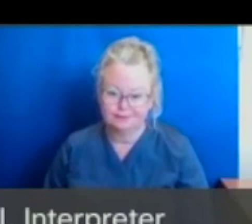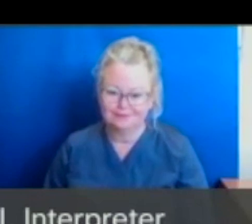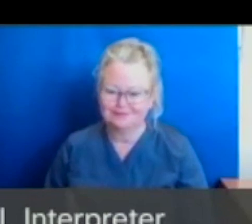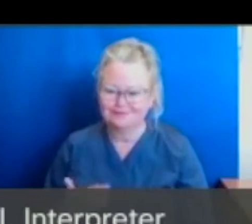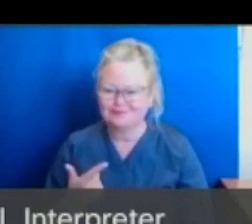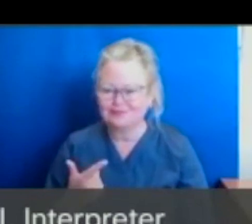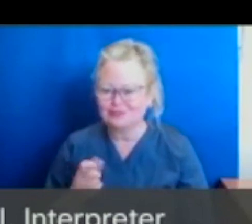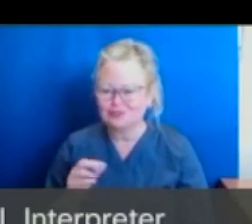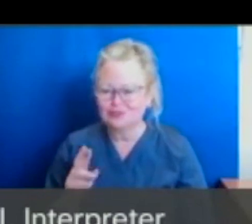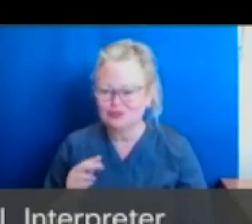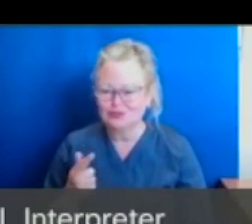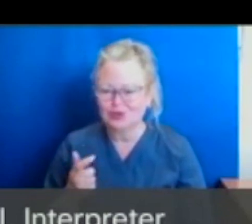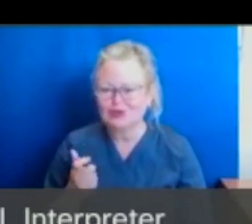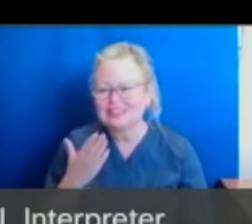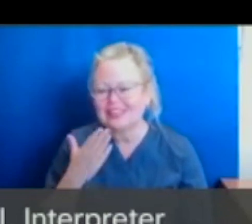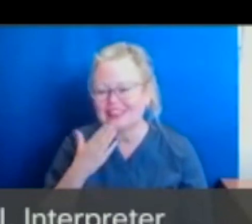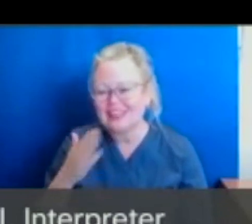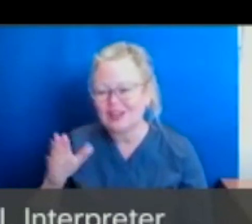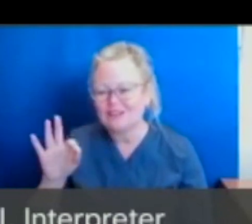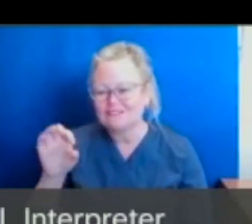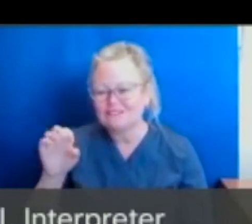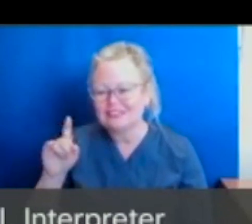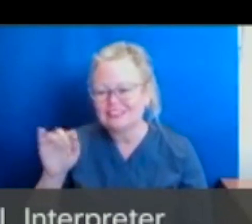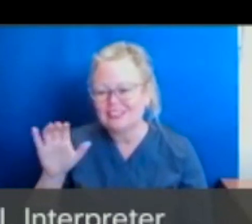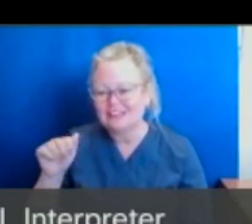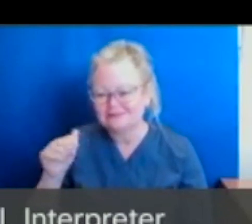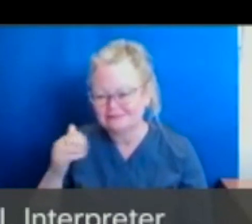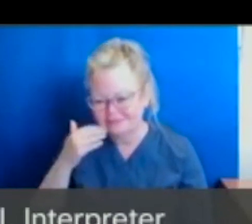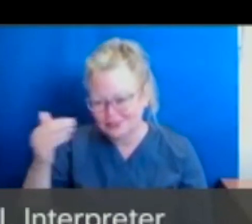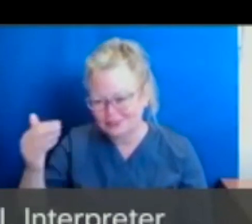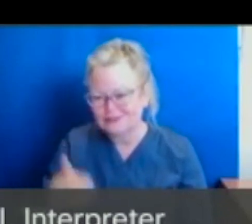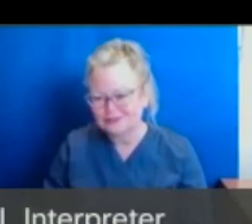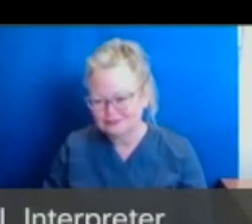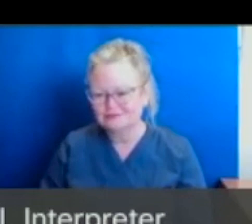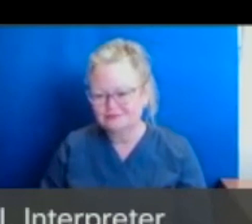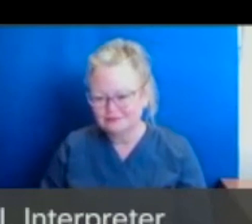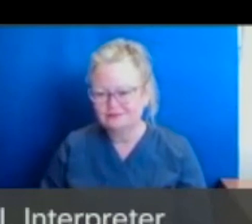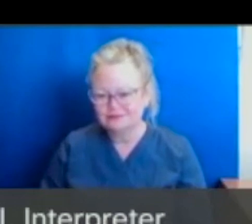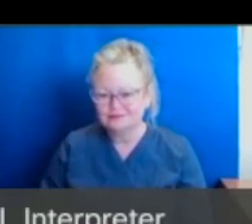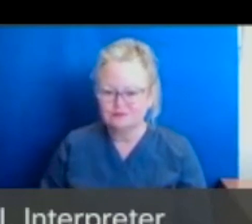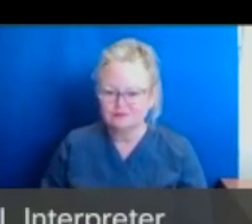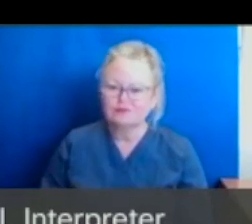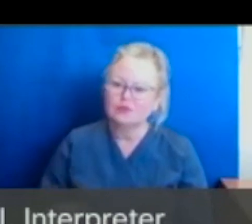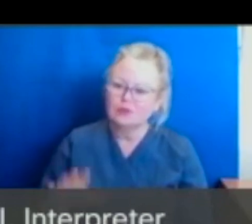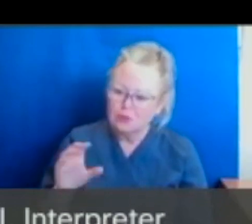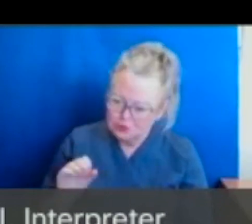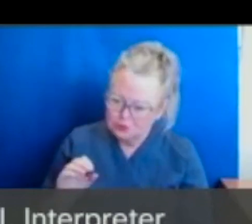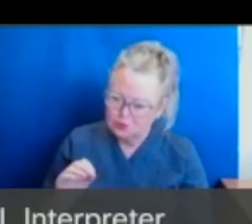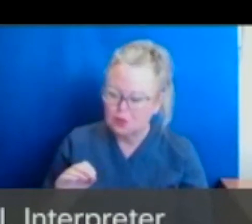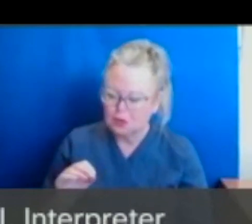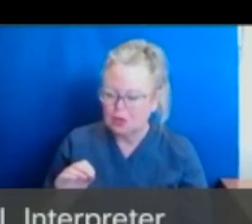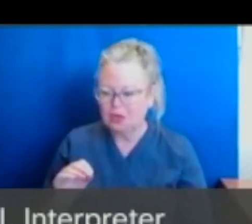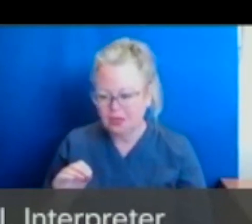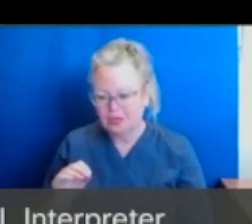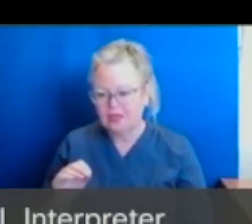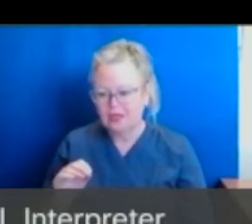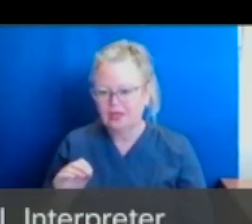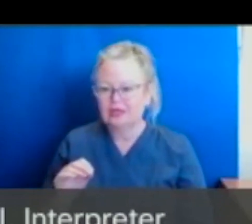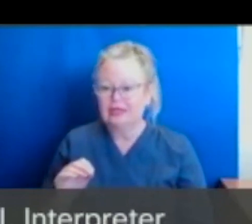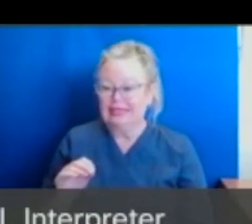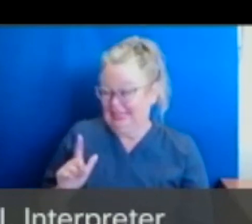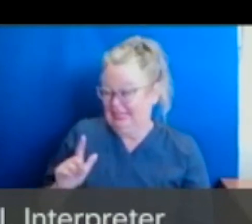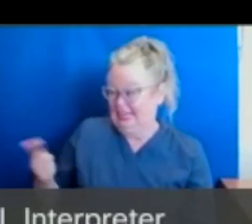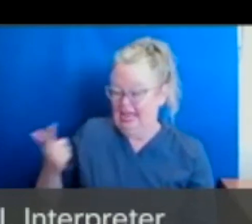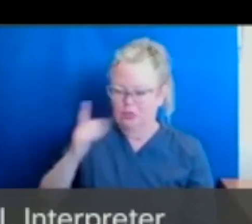Great. Thank you. And I think there's going to be some other talk about how actually, in Nancy's presentation,